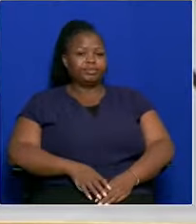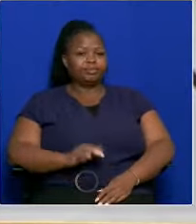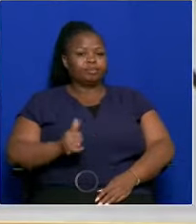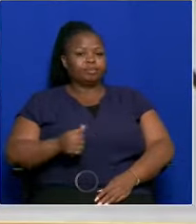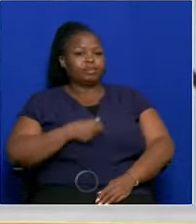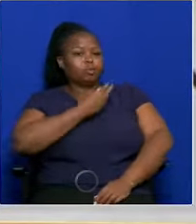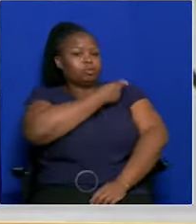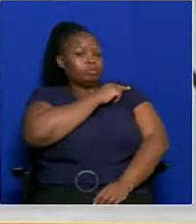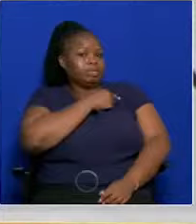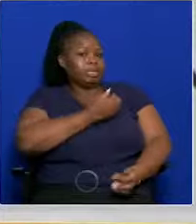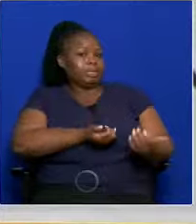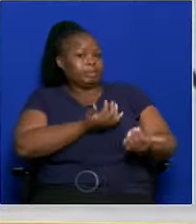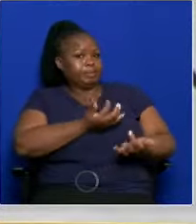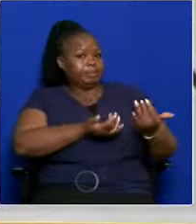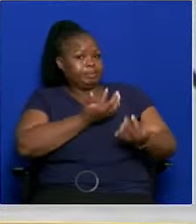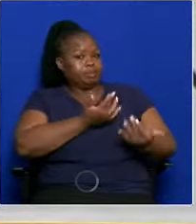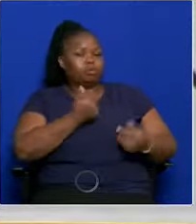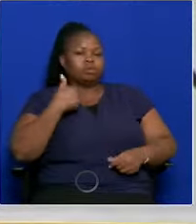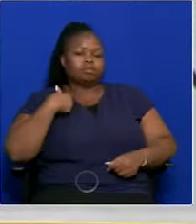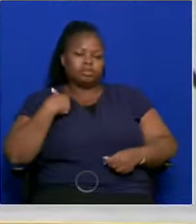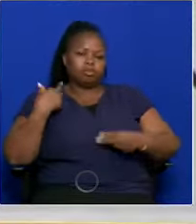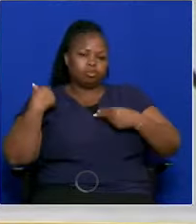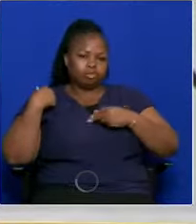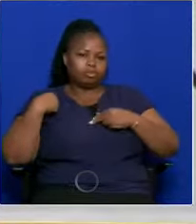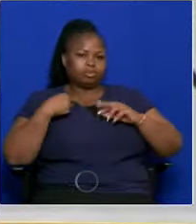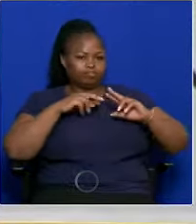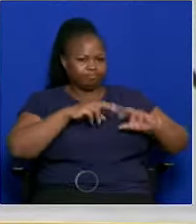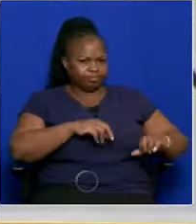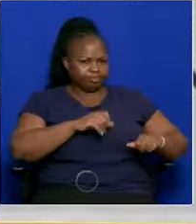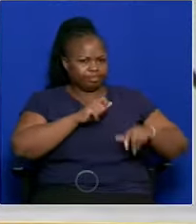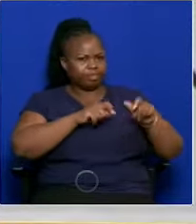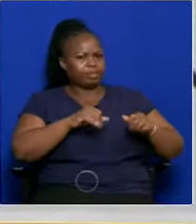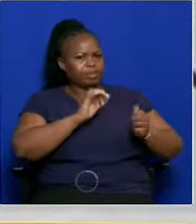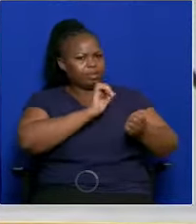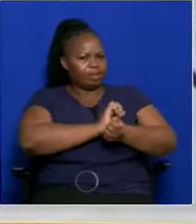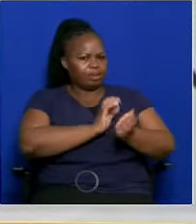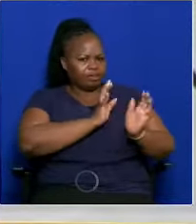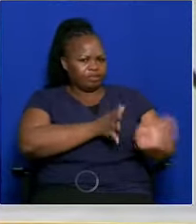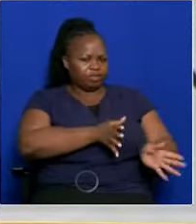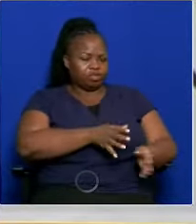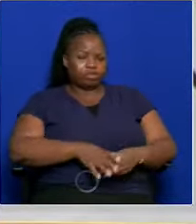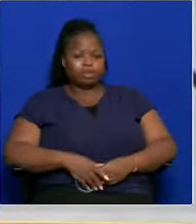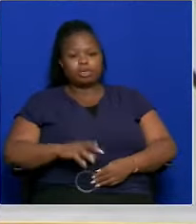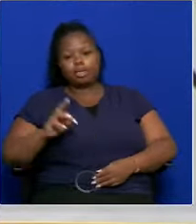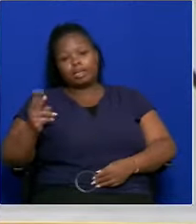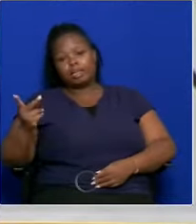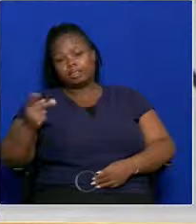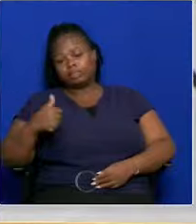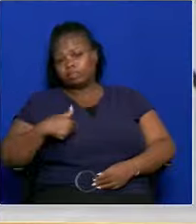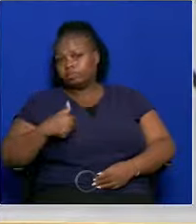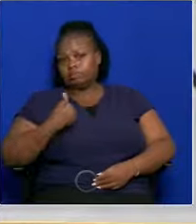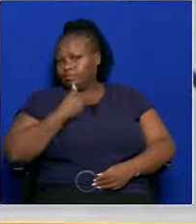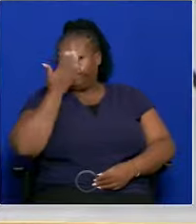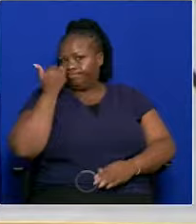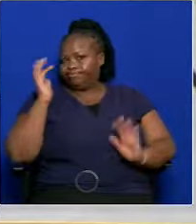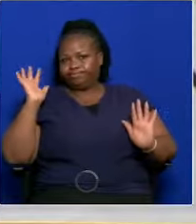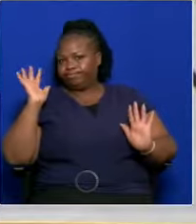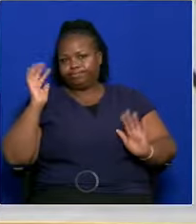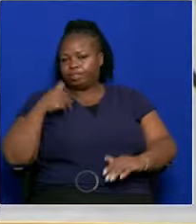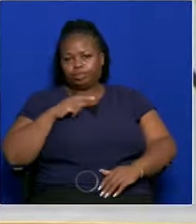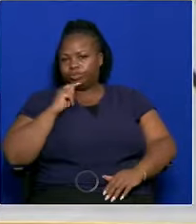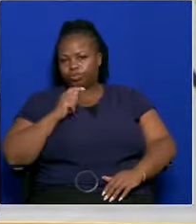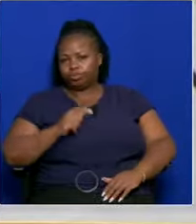in the investigation and people were arrested. And the others, I don't know. It will